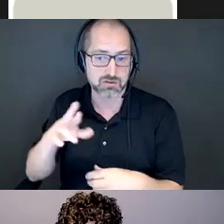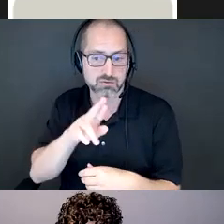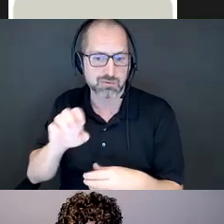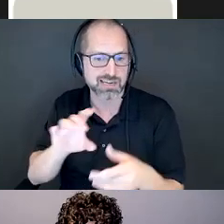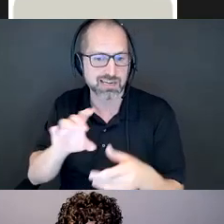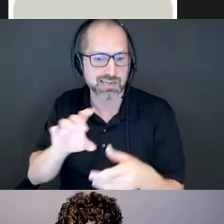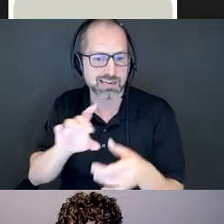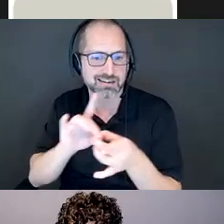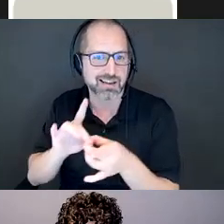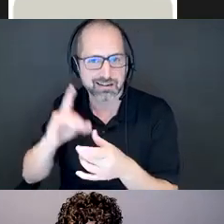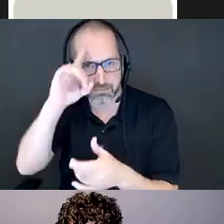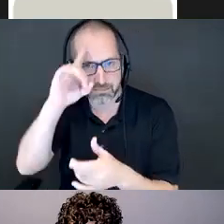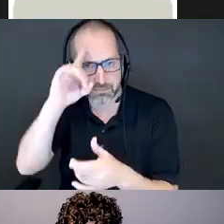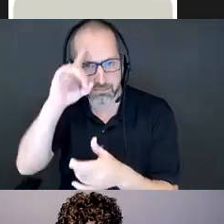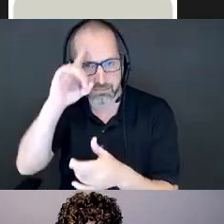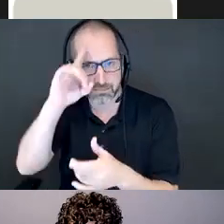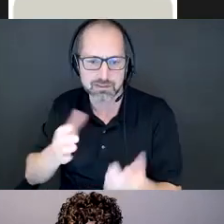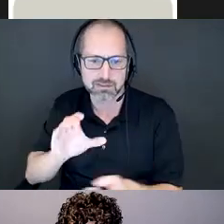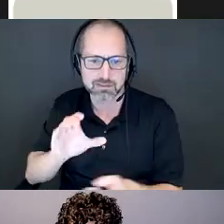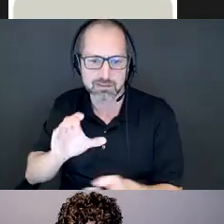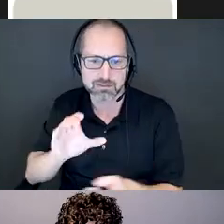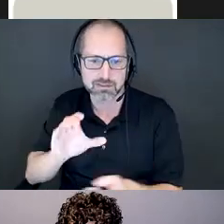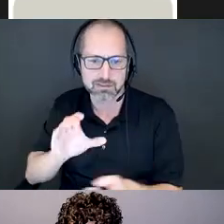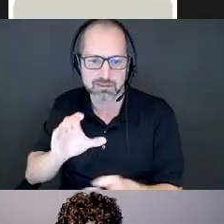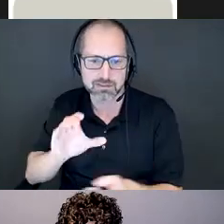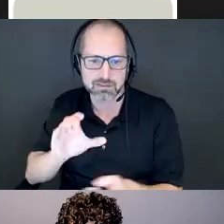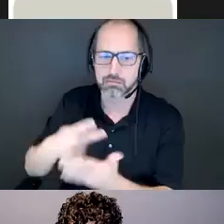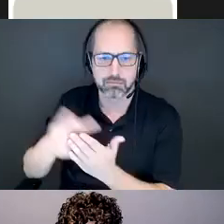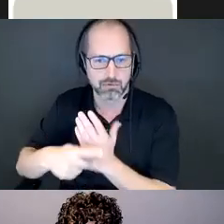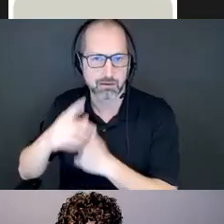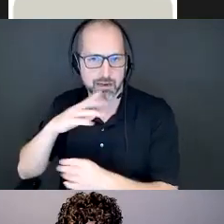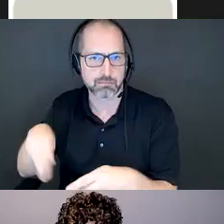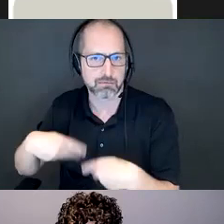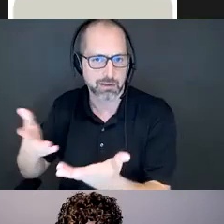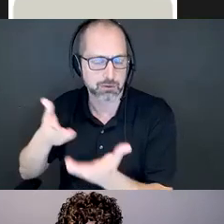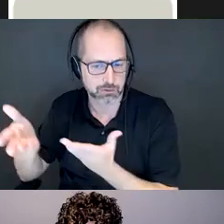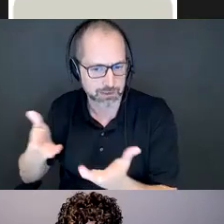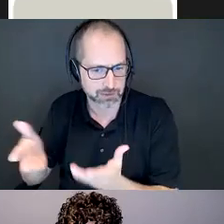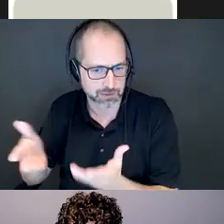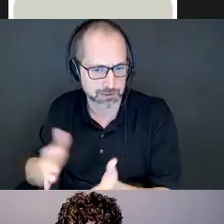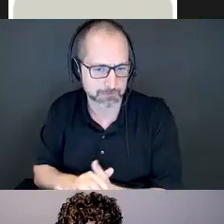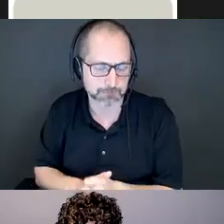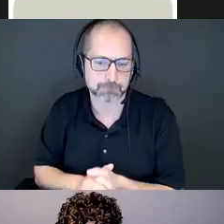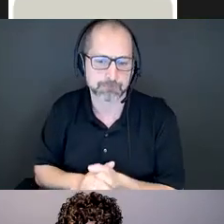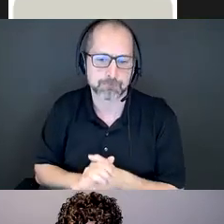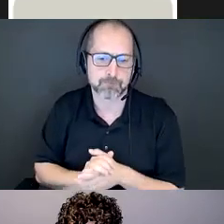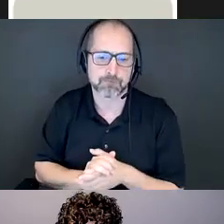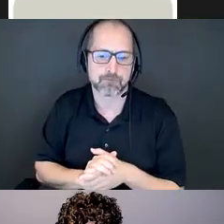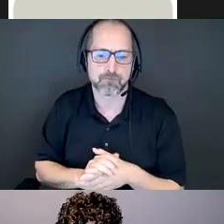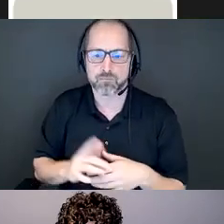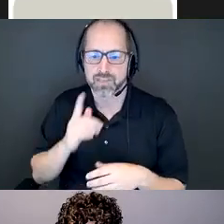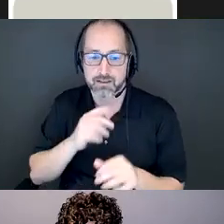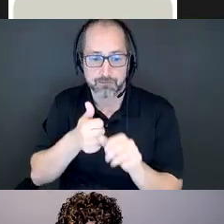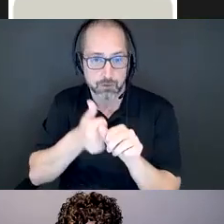COPA program does outreach to older adults with substance use disorders. And again, for each of the guidelines, there are